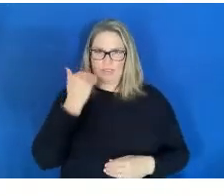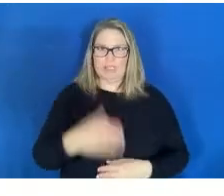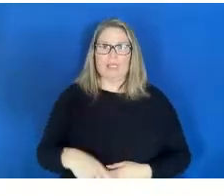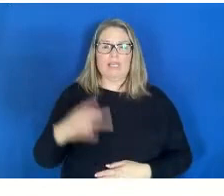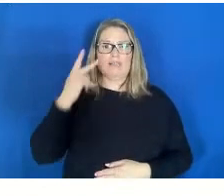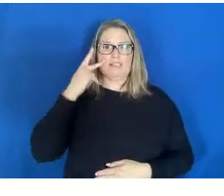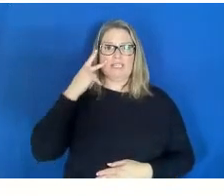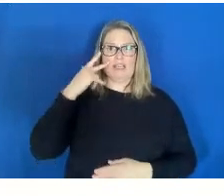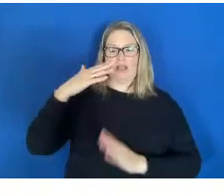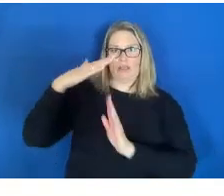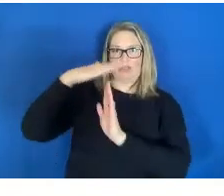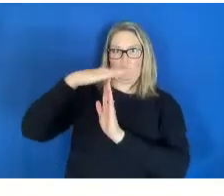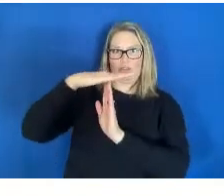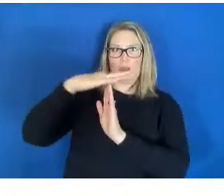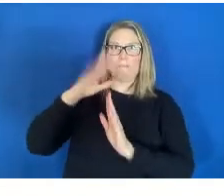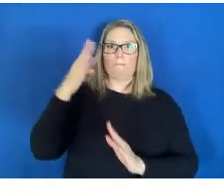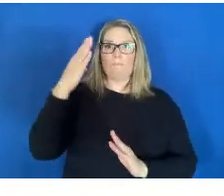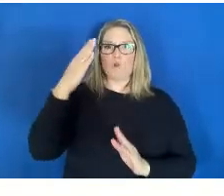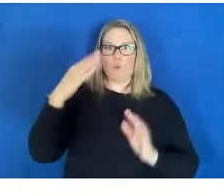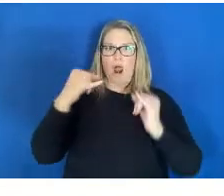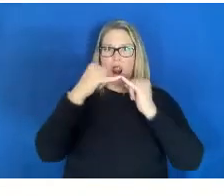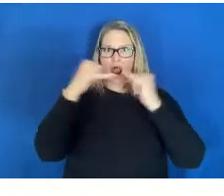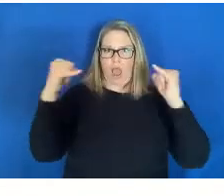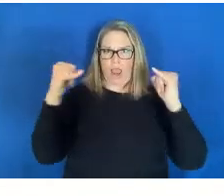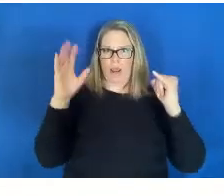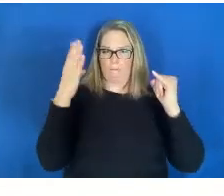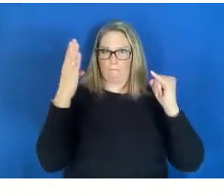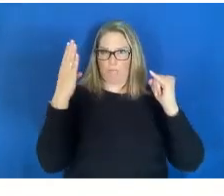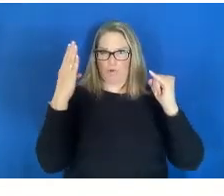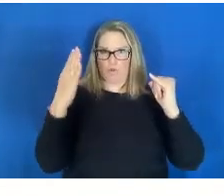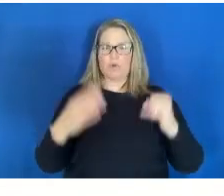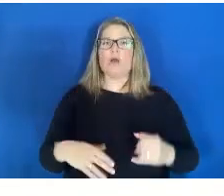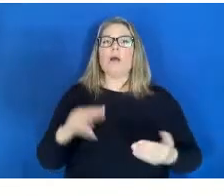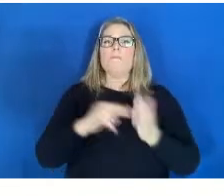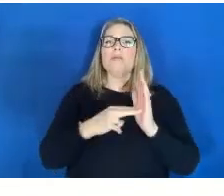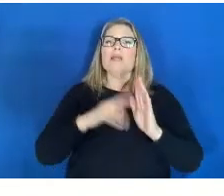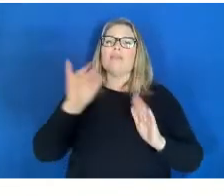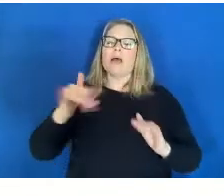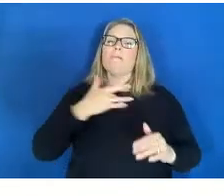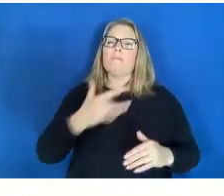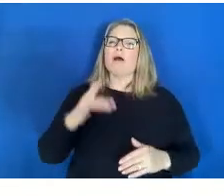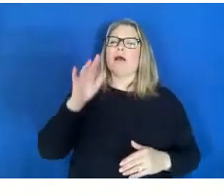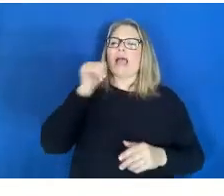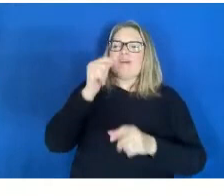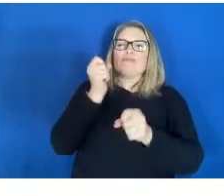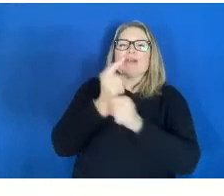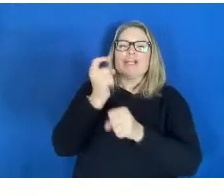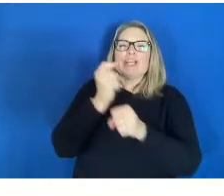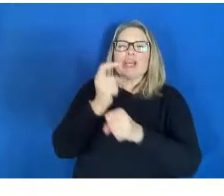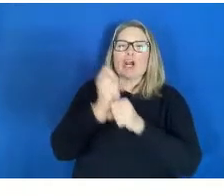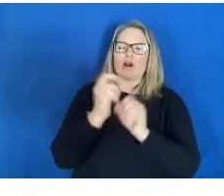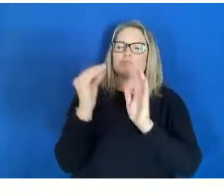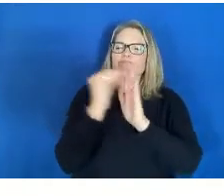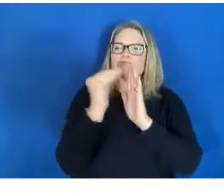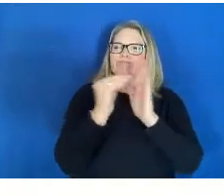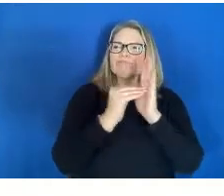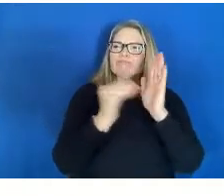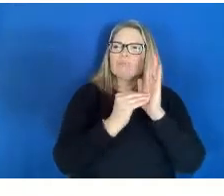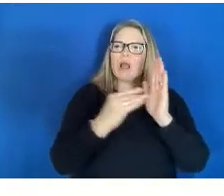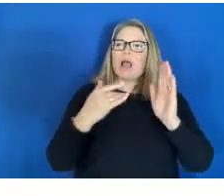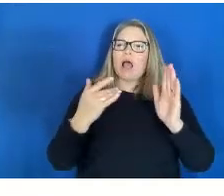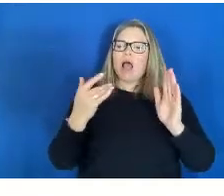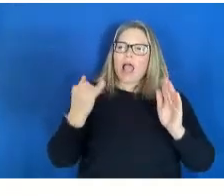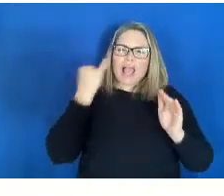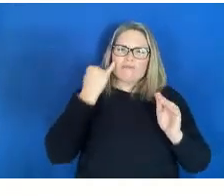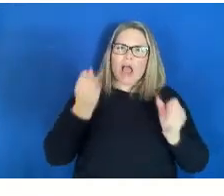blue line, is the record flood level in each location. So that's as for a reference, so you can see